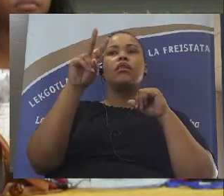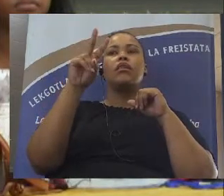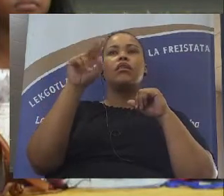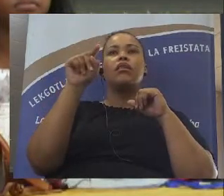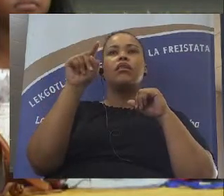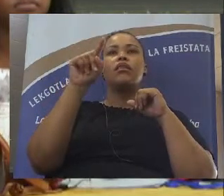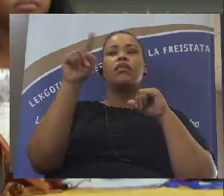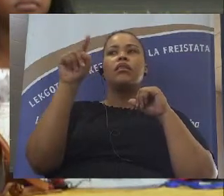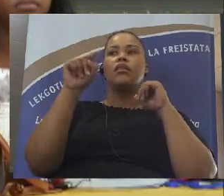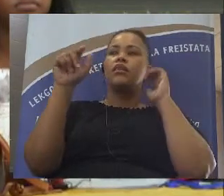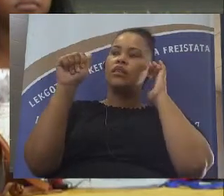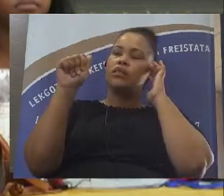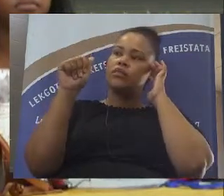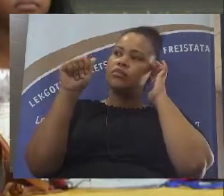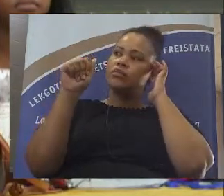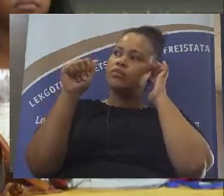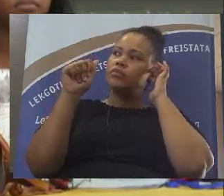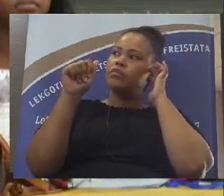zintle@fsl.gov.za.